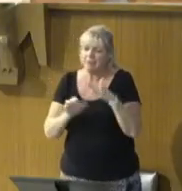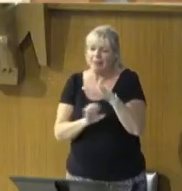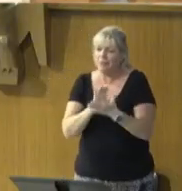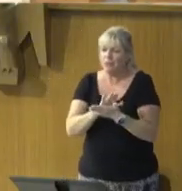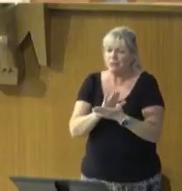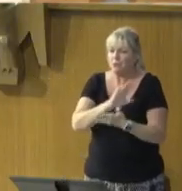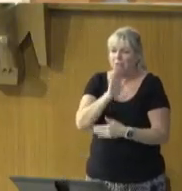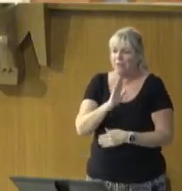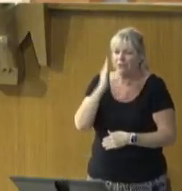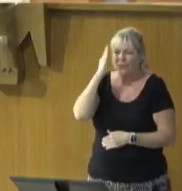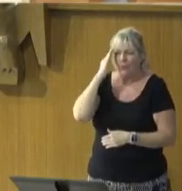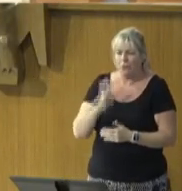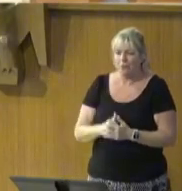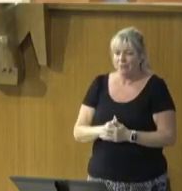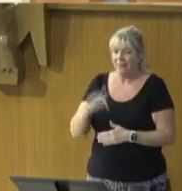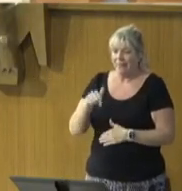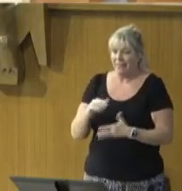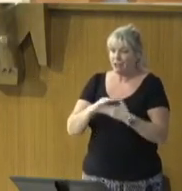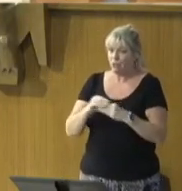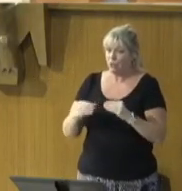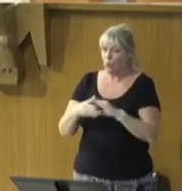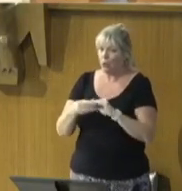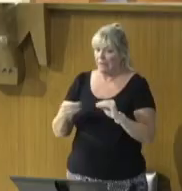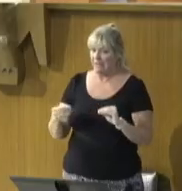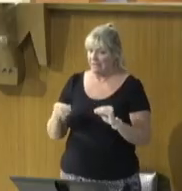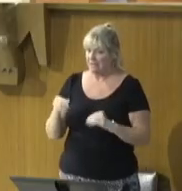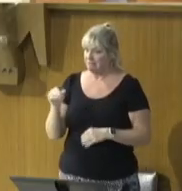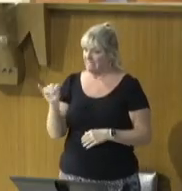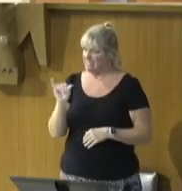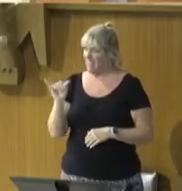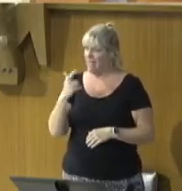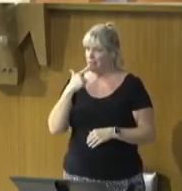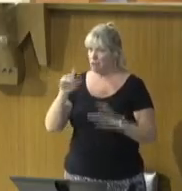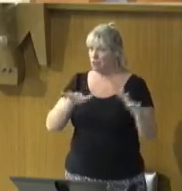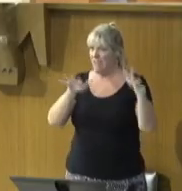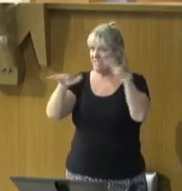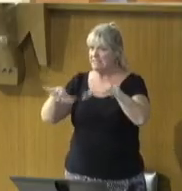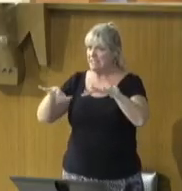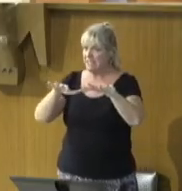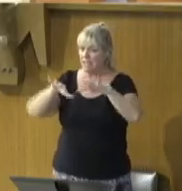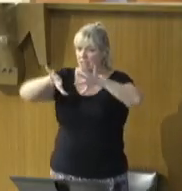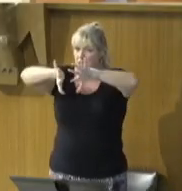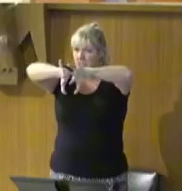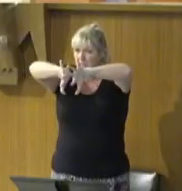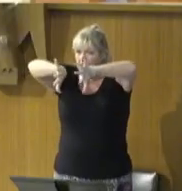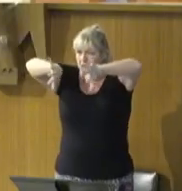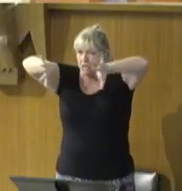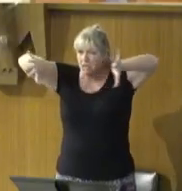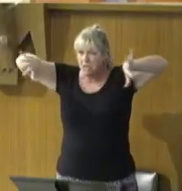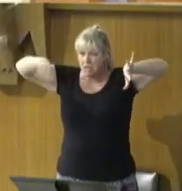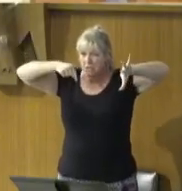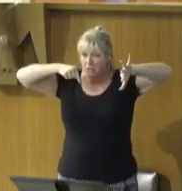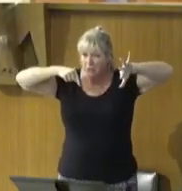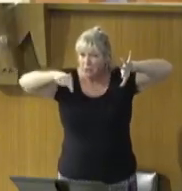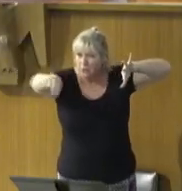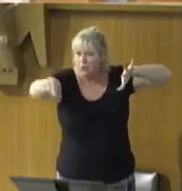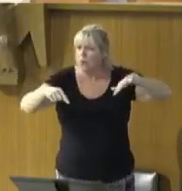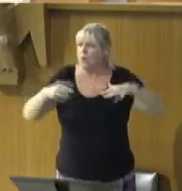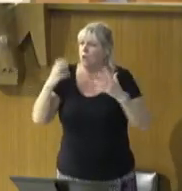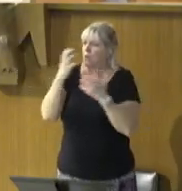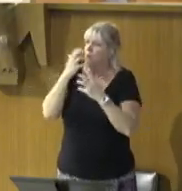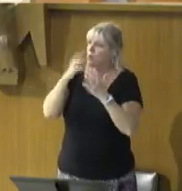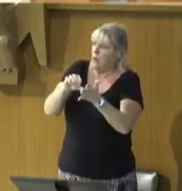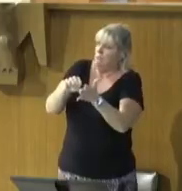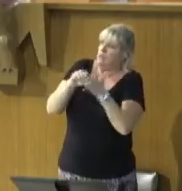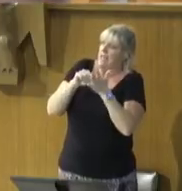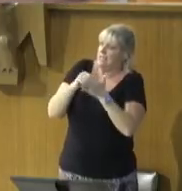always known this story to be the crossing of the Red Sea, and in our imaginations, this is a really impressive feat because